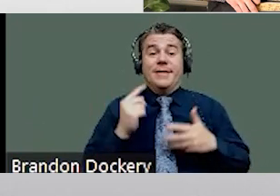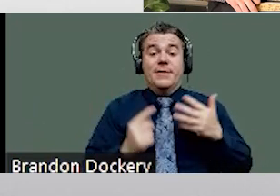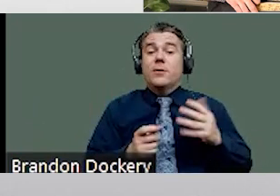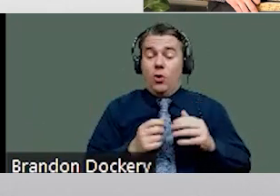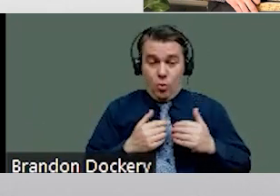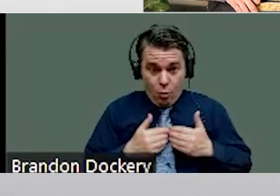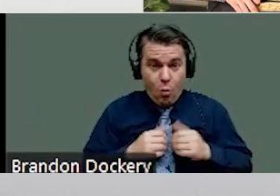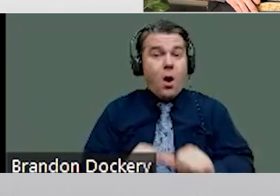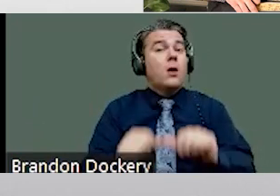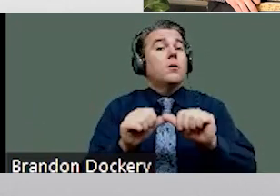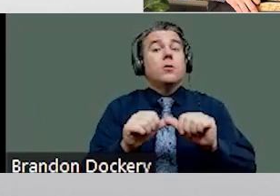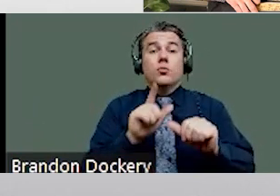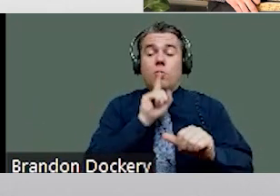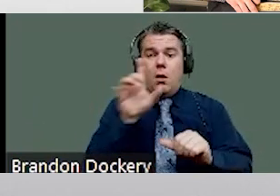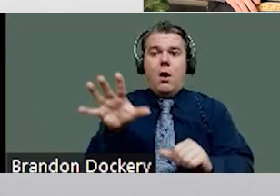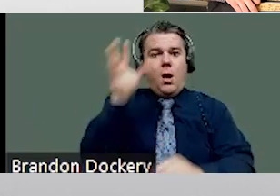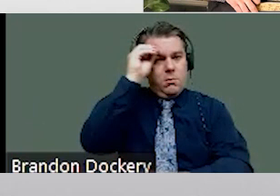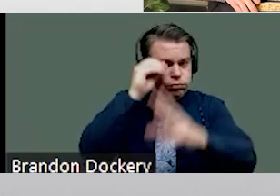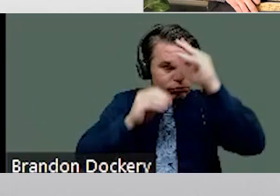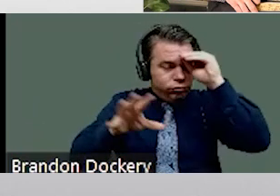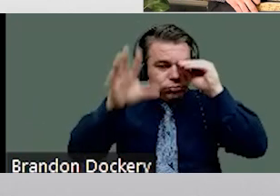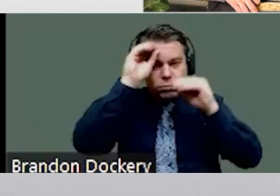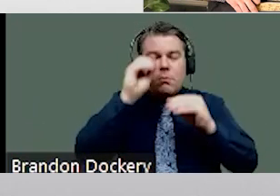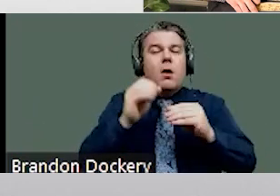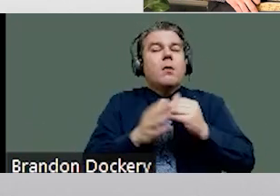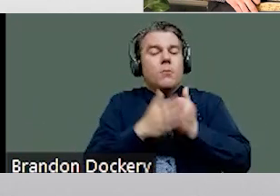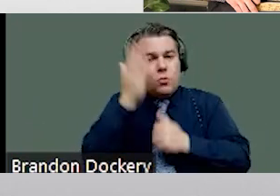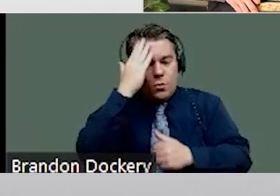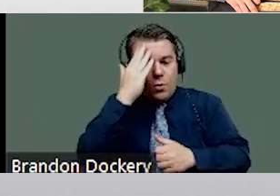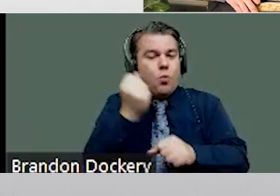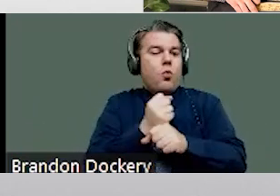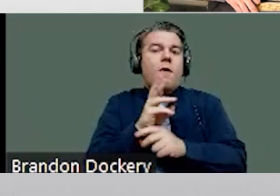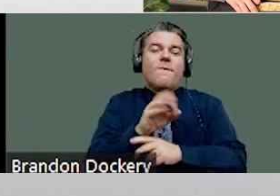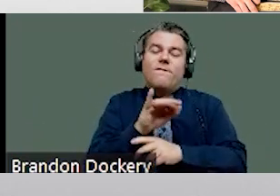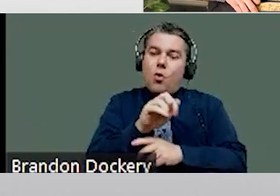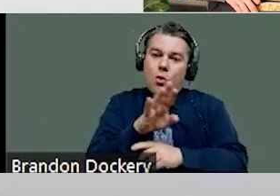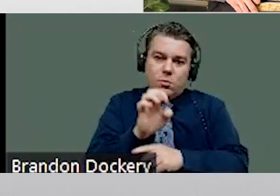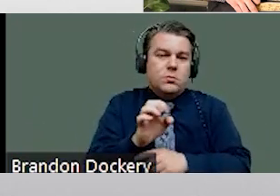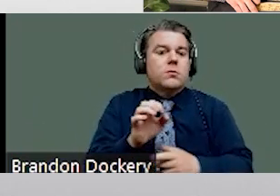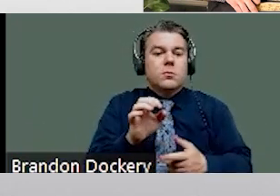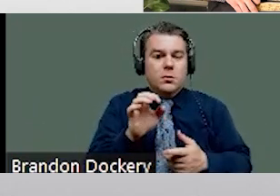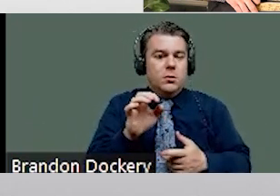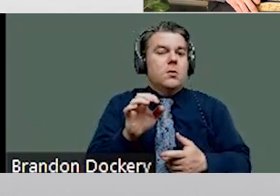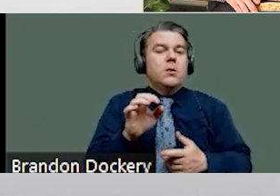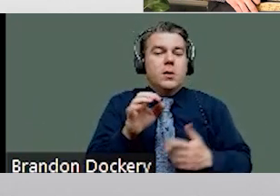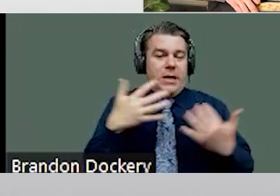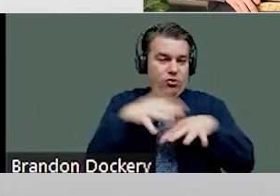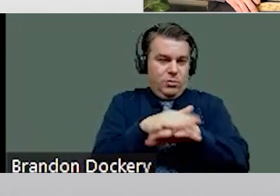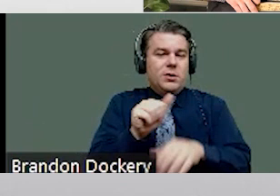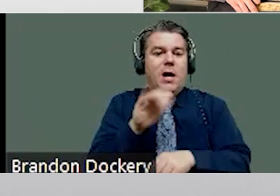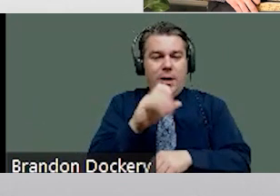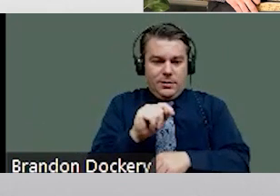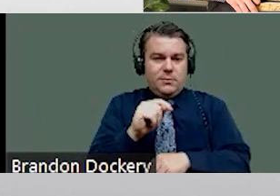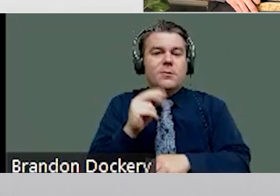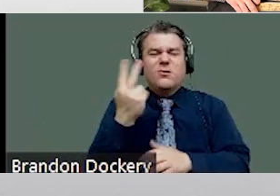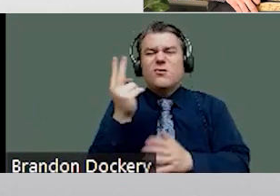to truly inform the Workforce Innovation Opportunity Act that happens in 2016, but we've got a